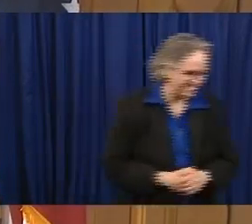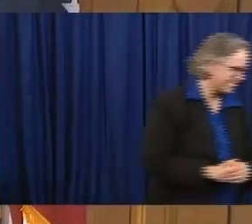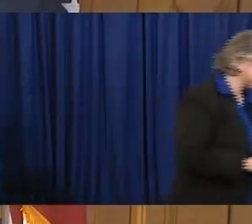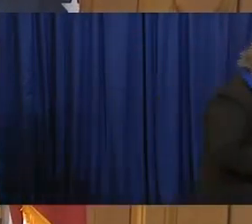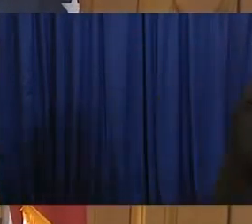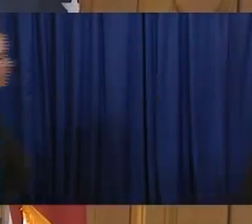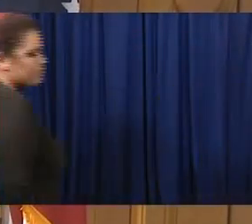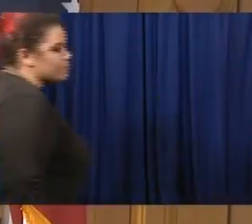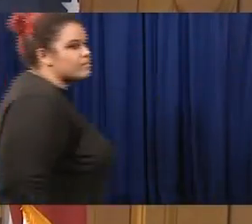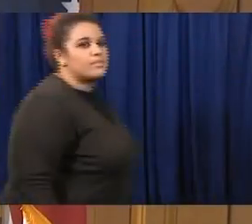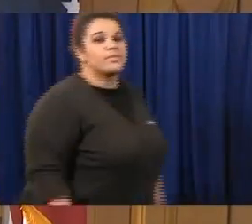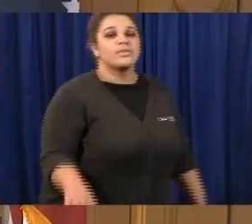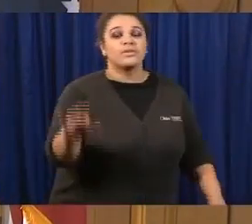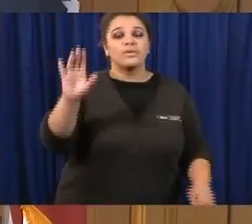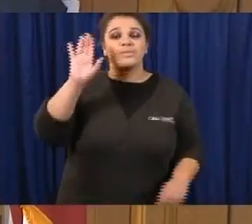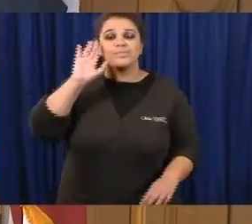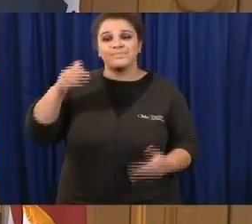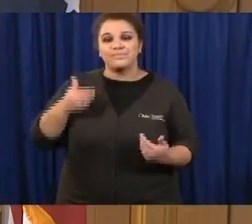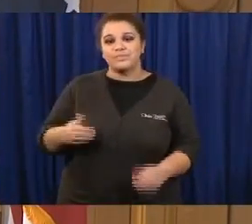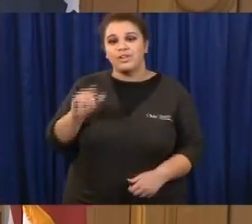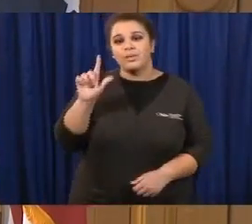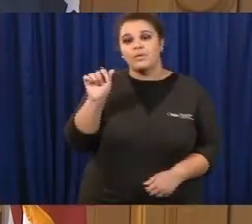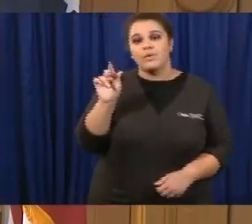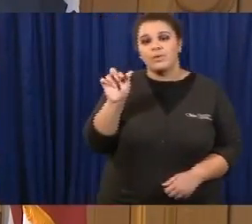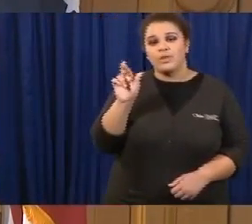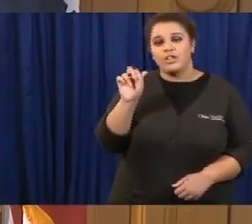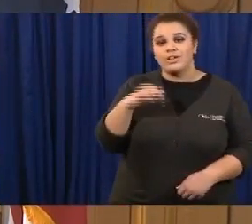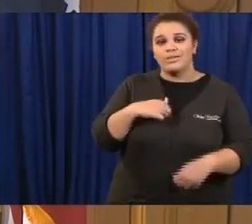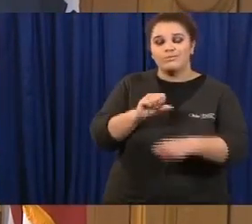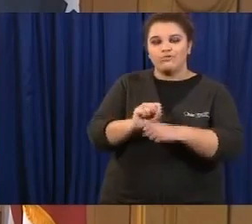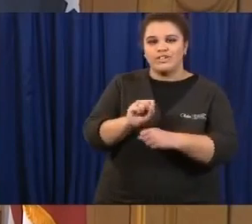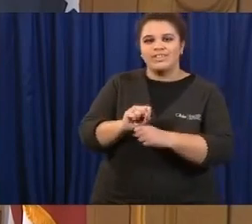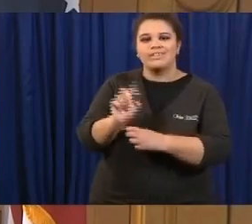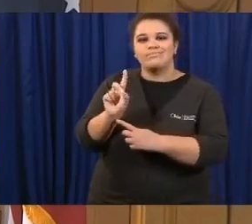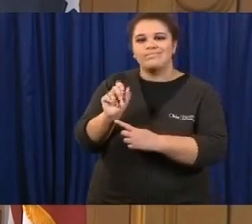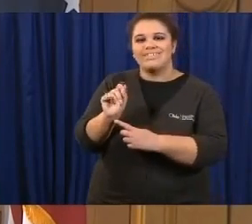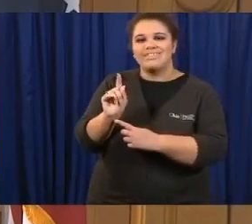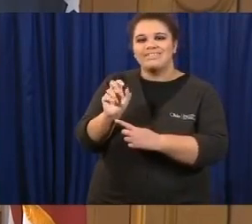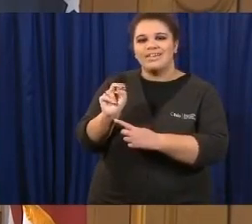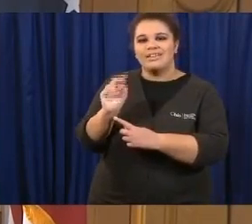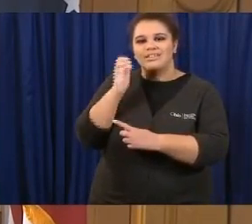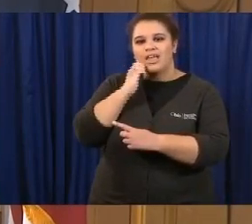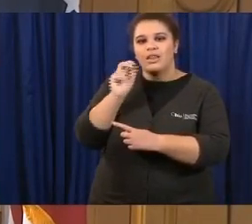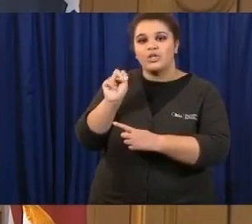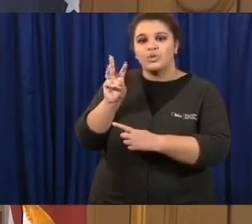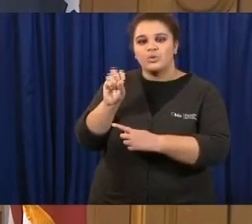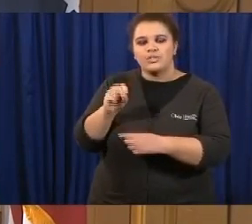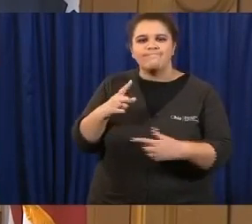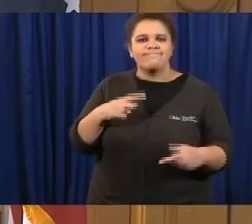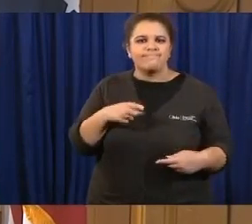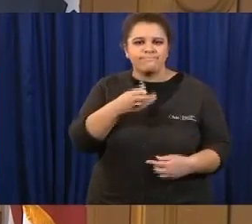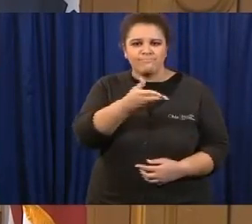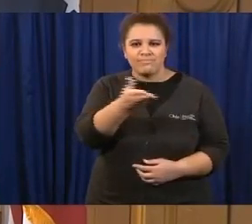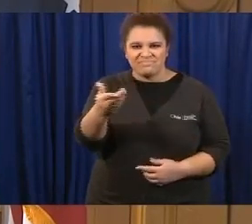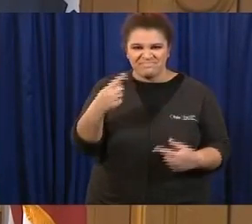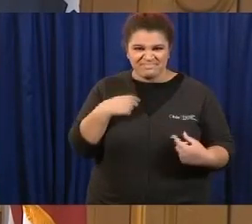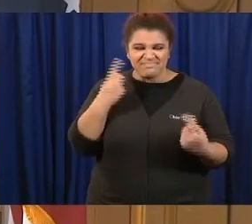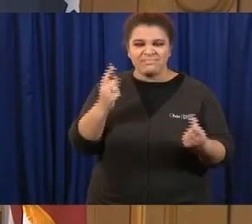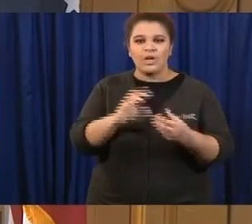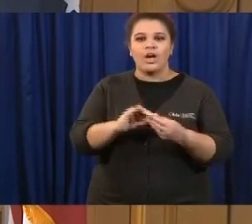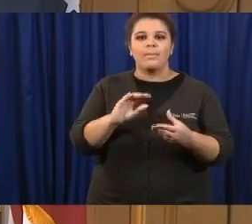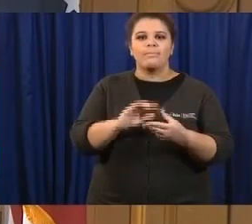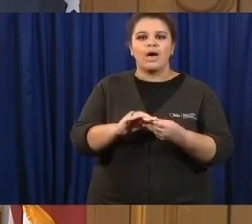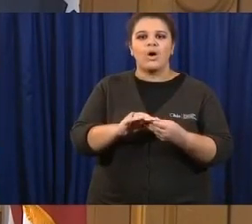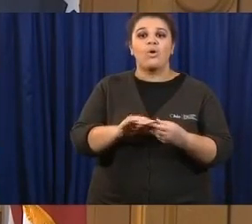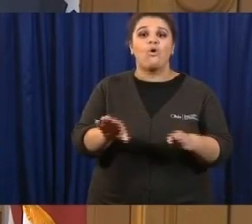kind of describing how a slow reopening might look and how it's going to be different. Governor or